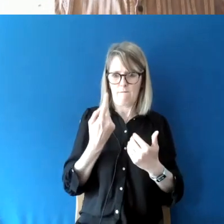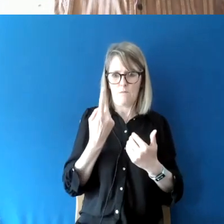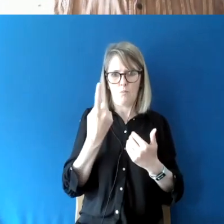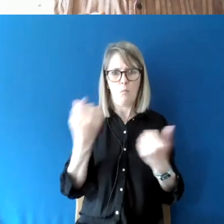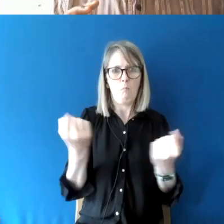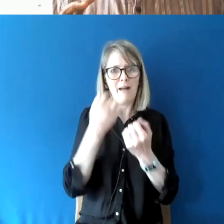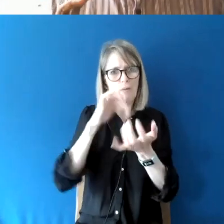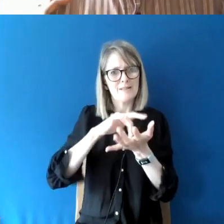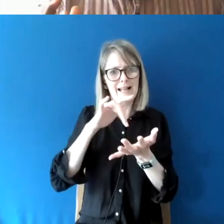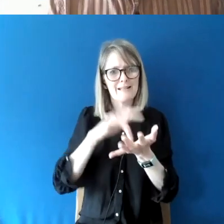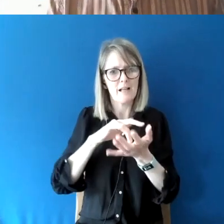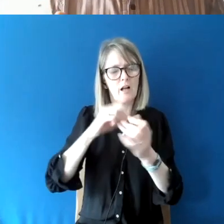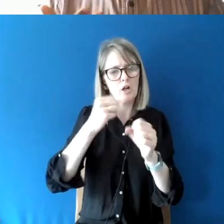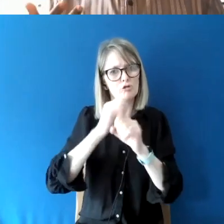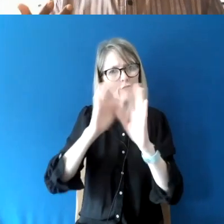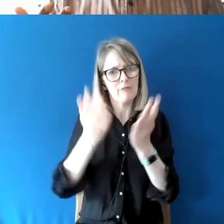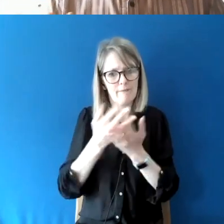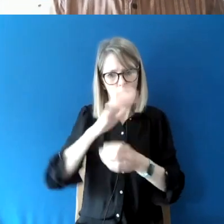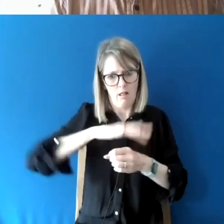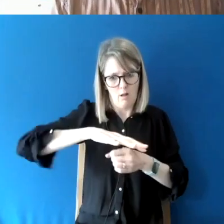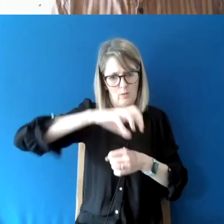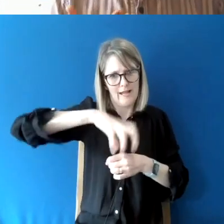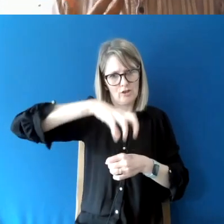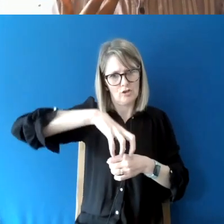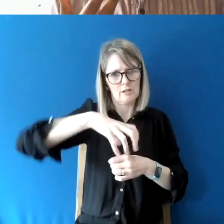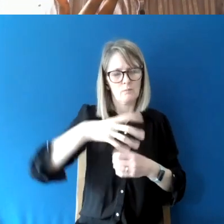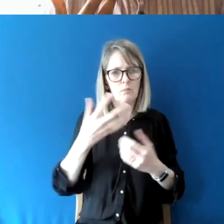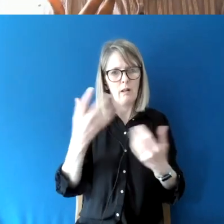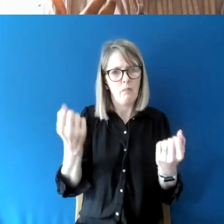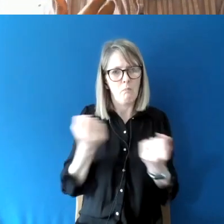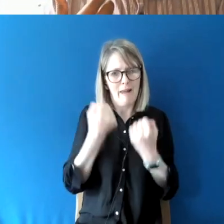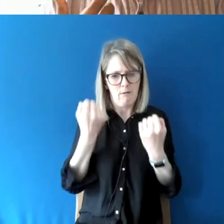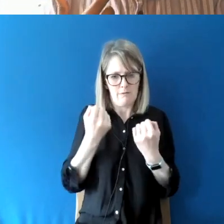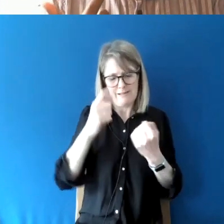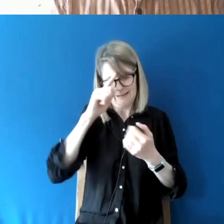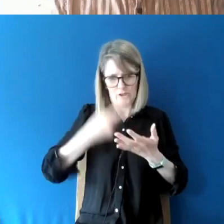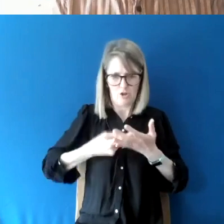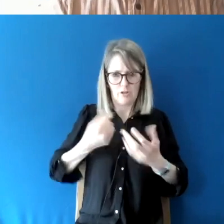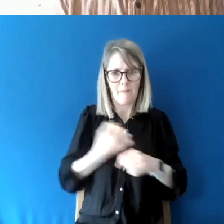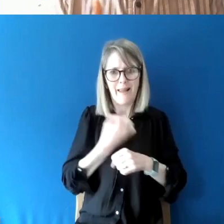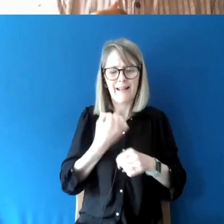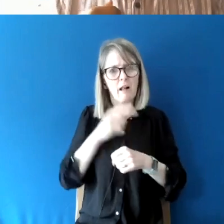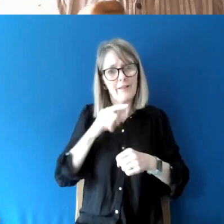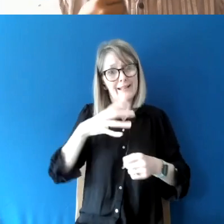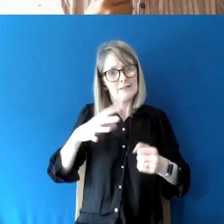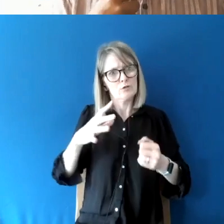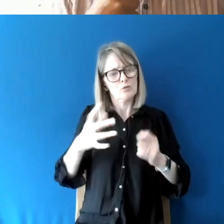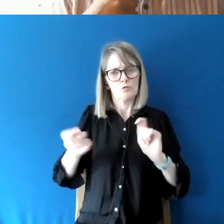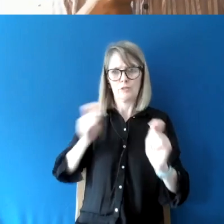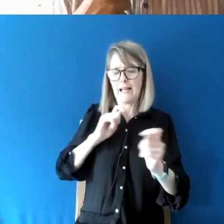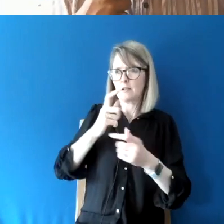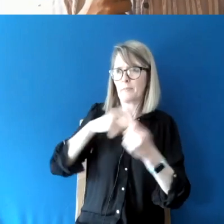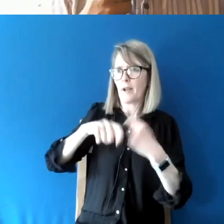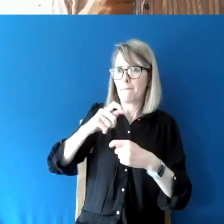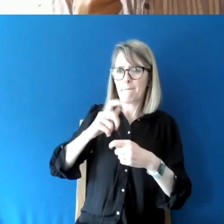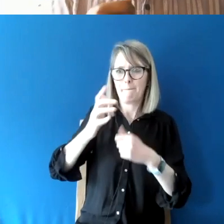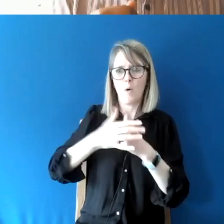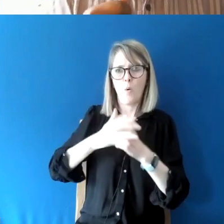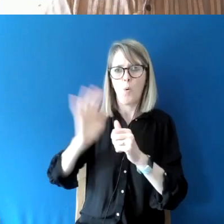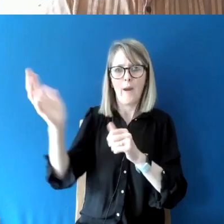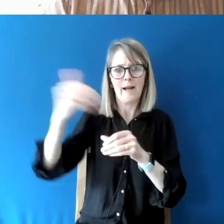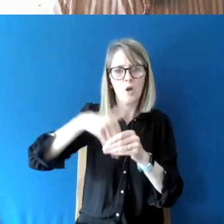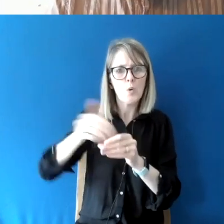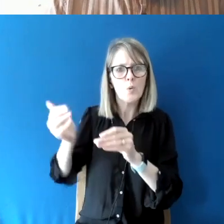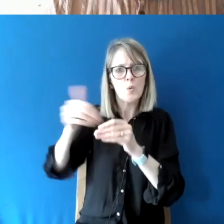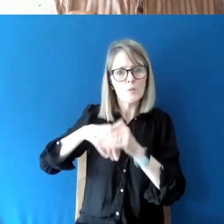made. And I think that needs to change. That needs to be much more inclusive, and that